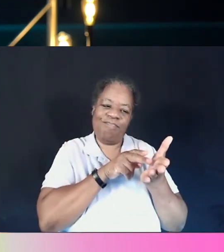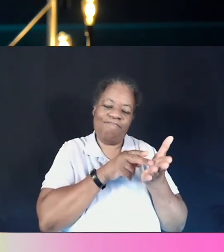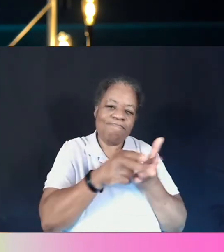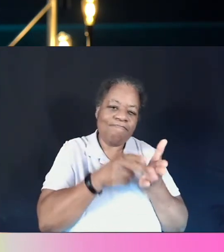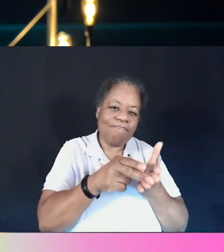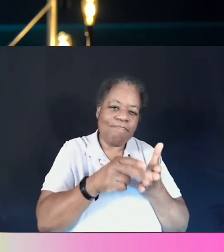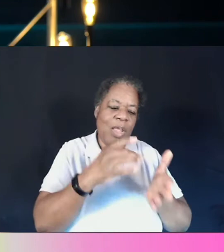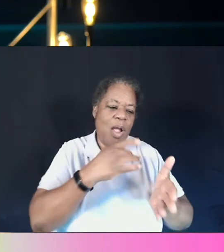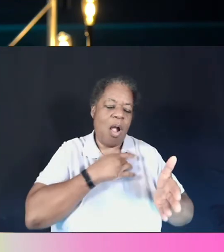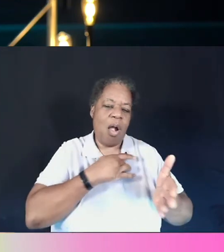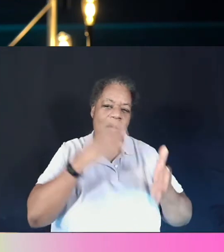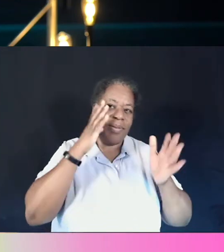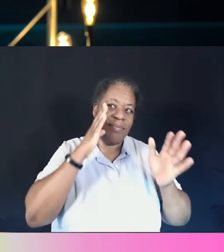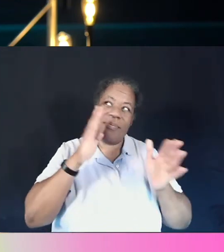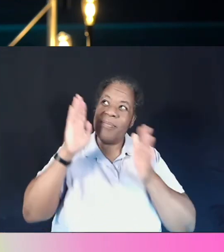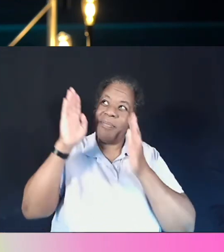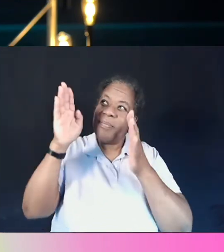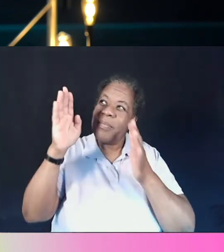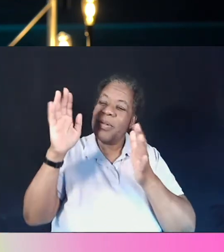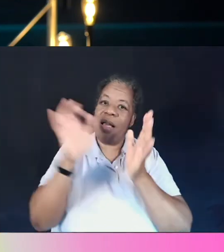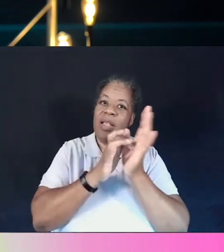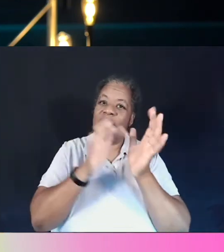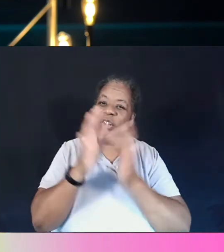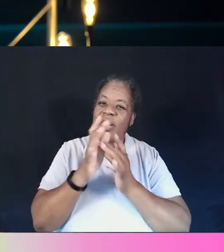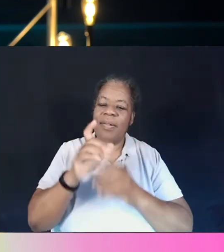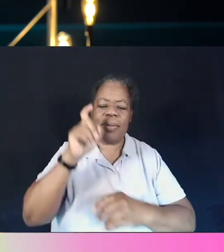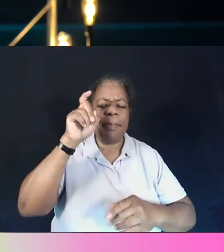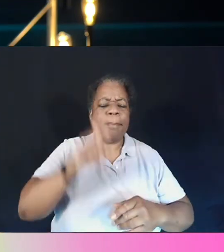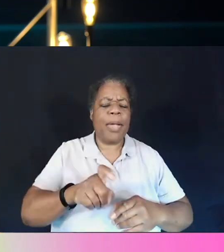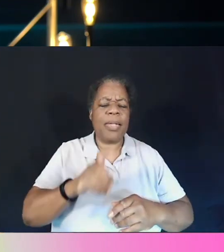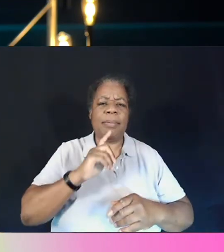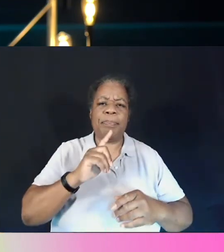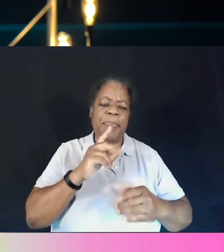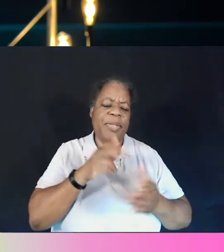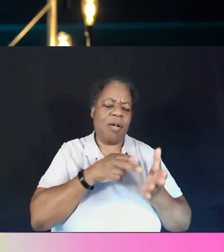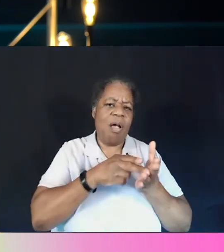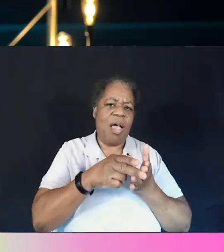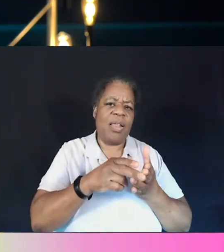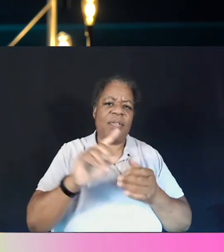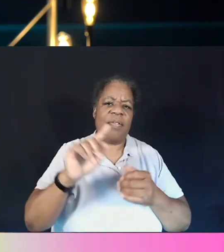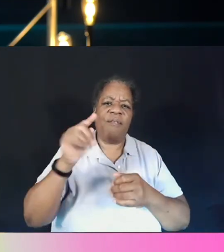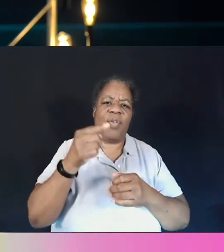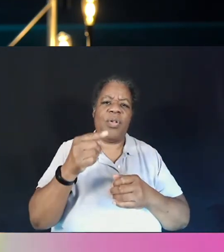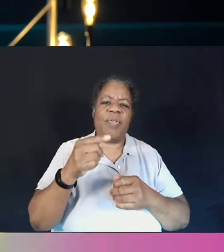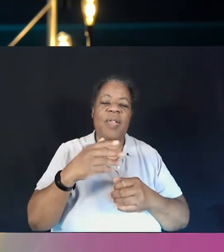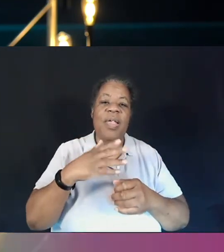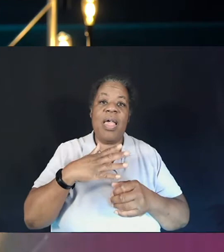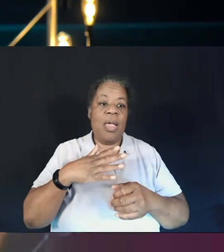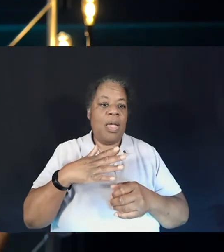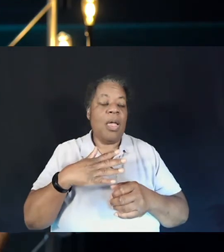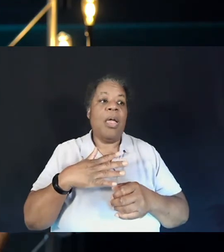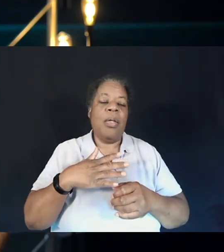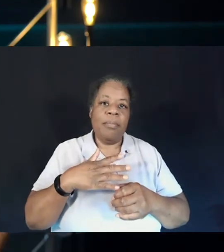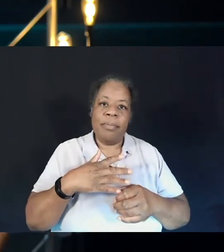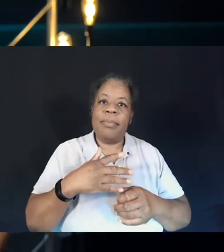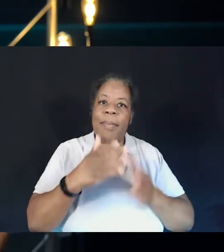honesty. And my strong, strong encouragement to you is to commit to making this a habit for the next